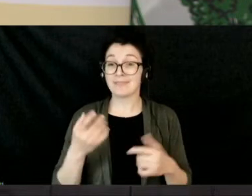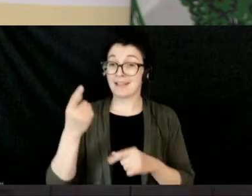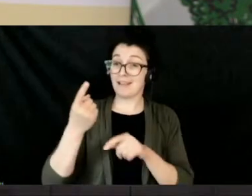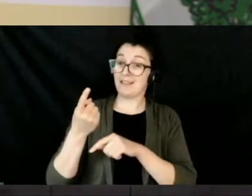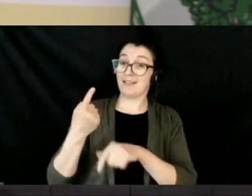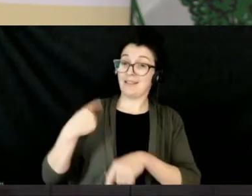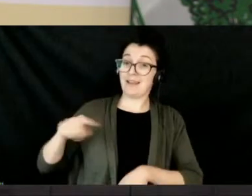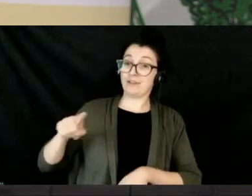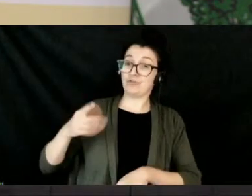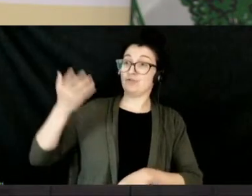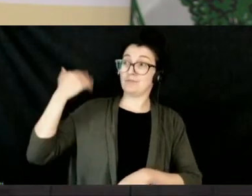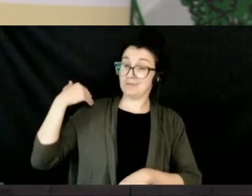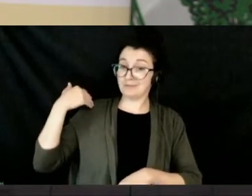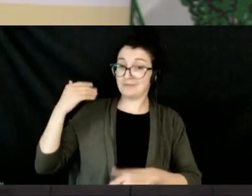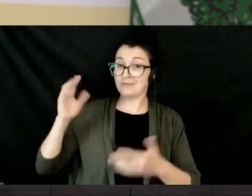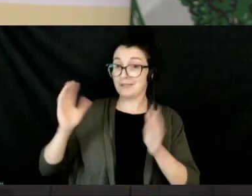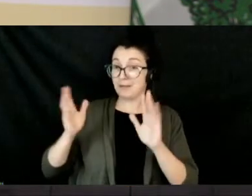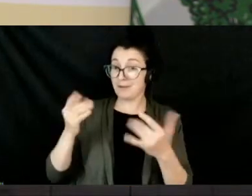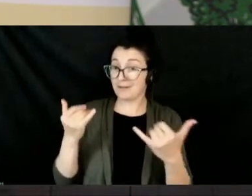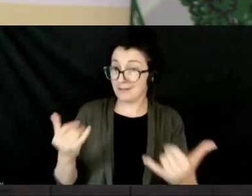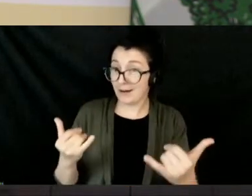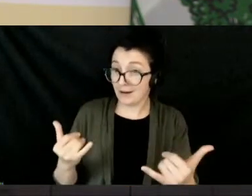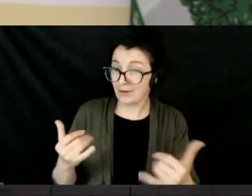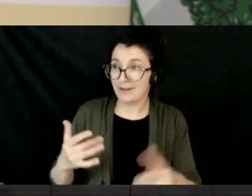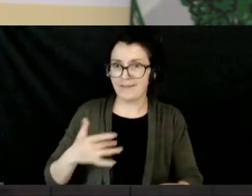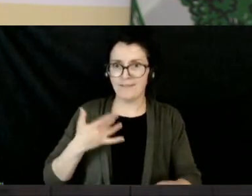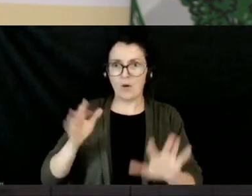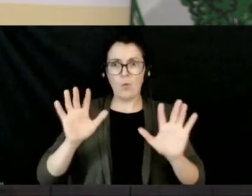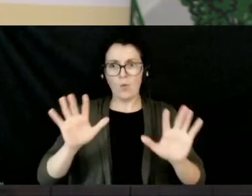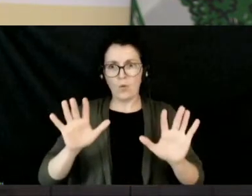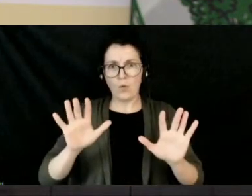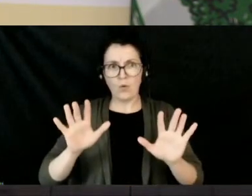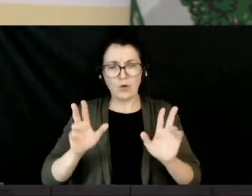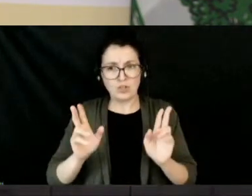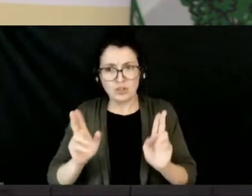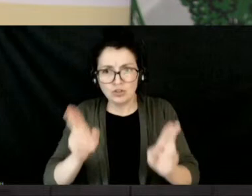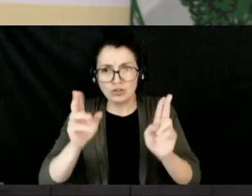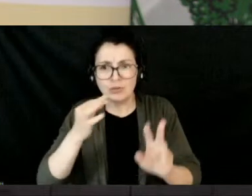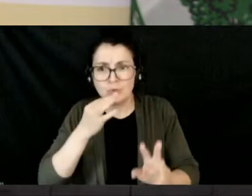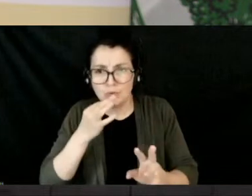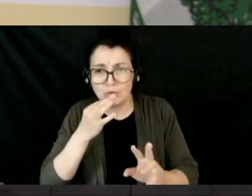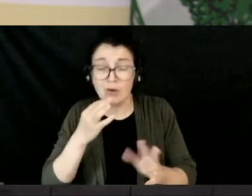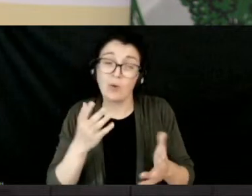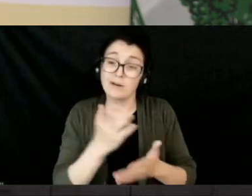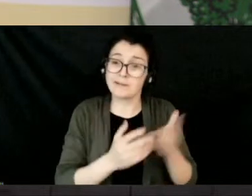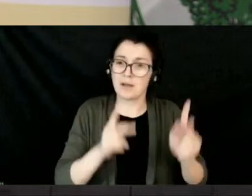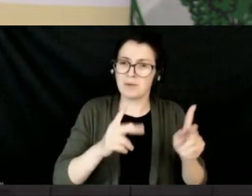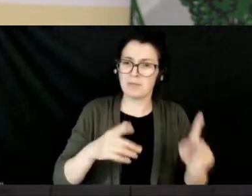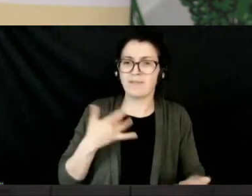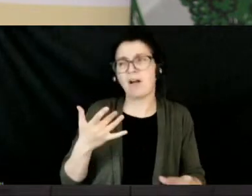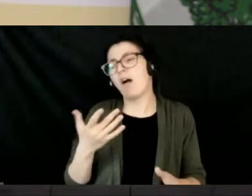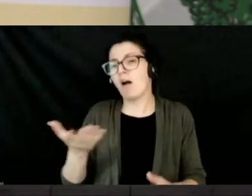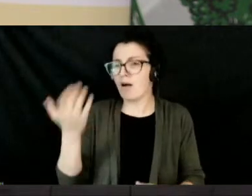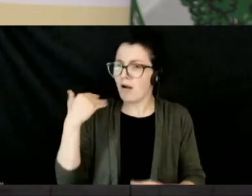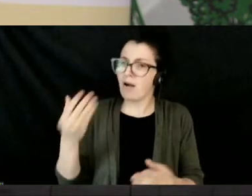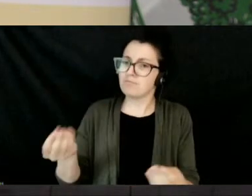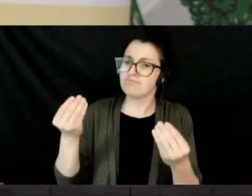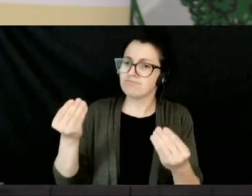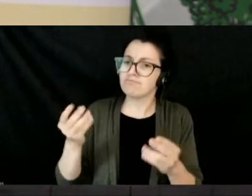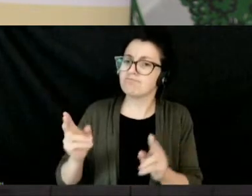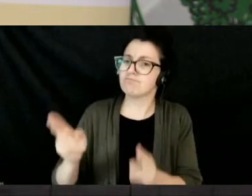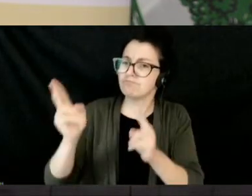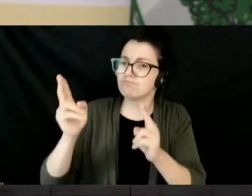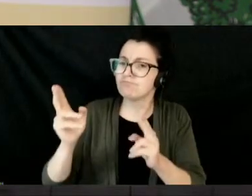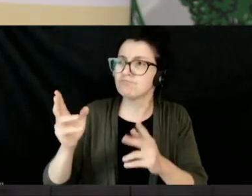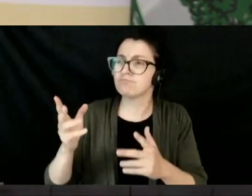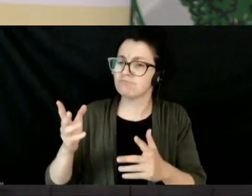plan will be too fast. For others, it will be too slow. Some will point out that other provinces